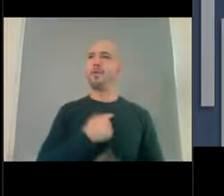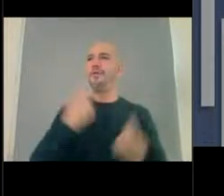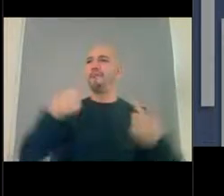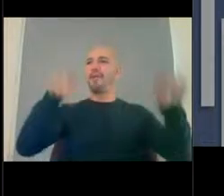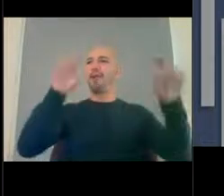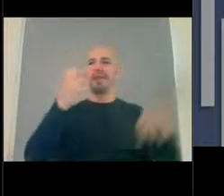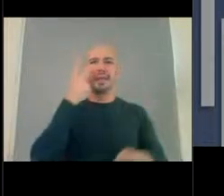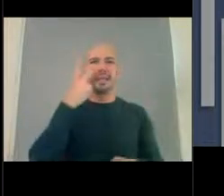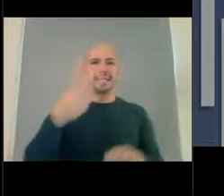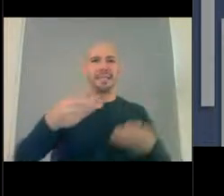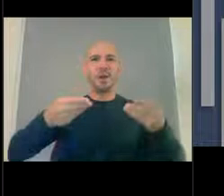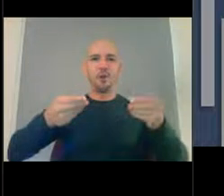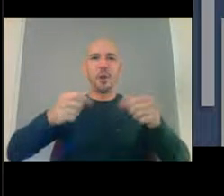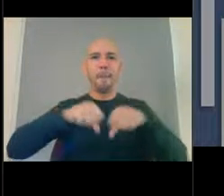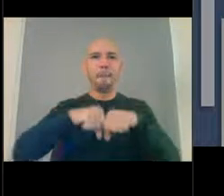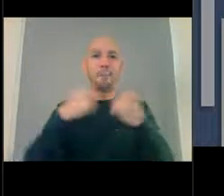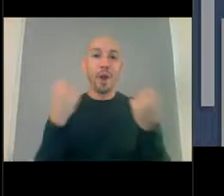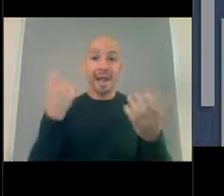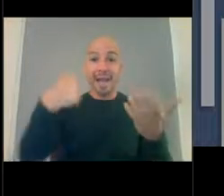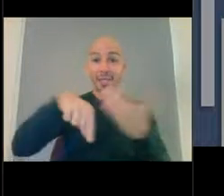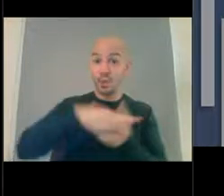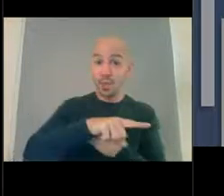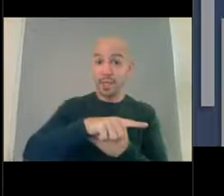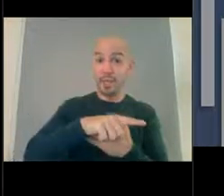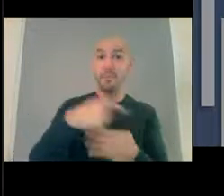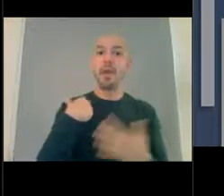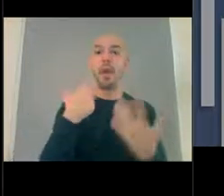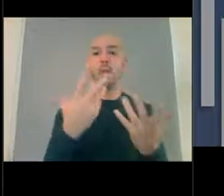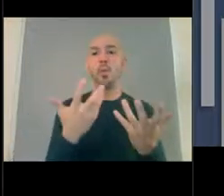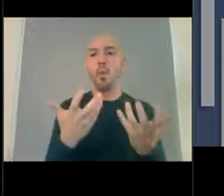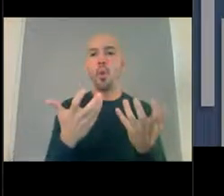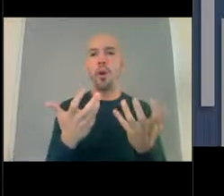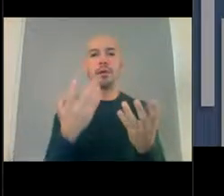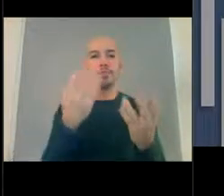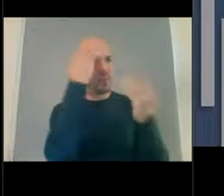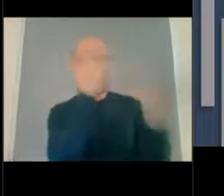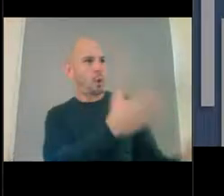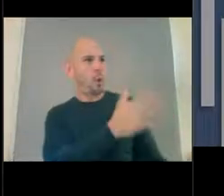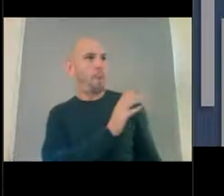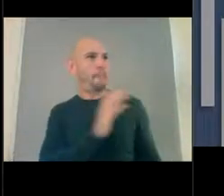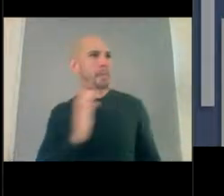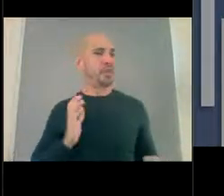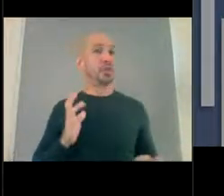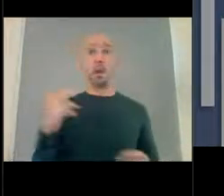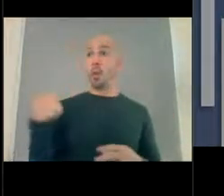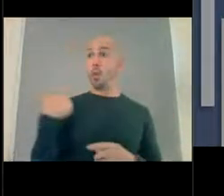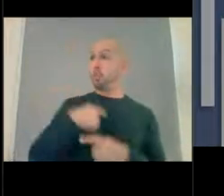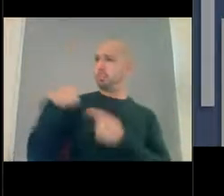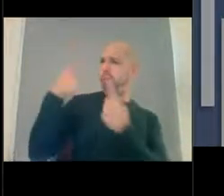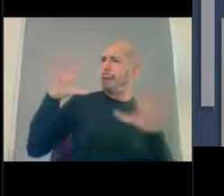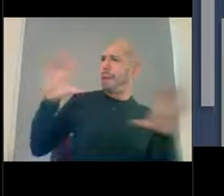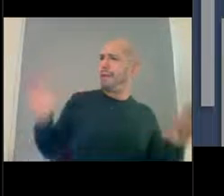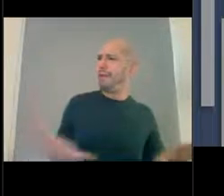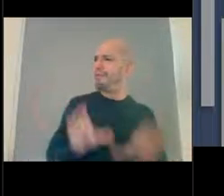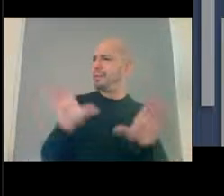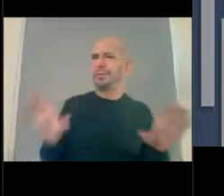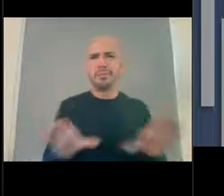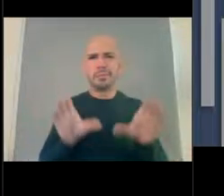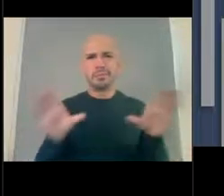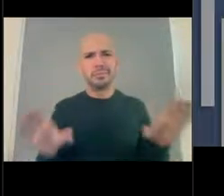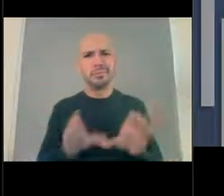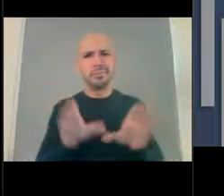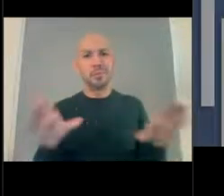um next week and so i wanted to um let the commission know that the efforts that um you know that